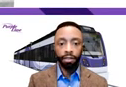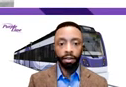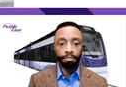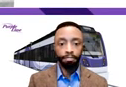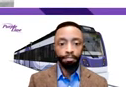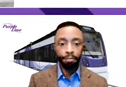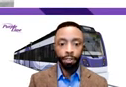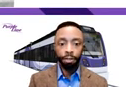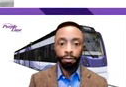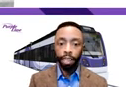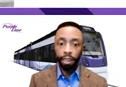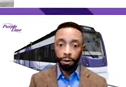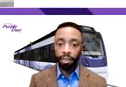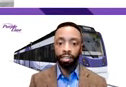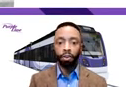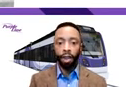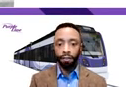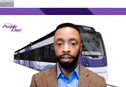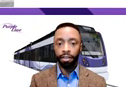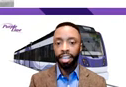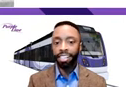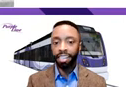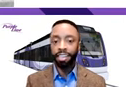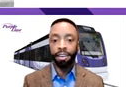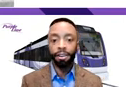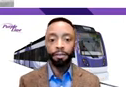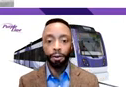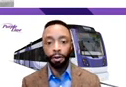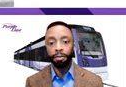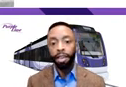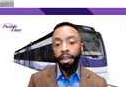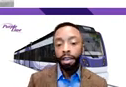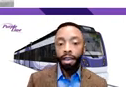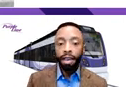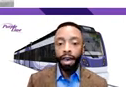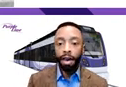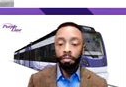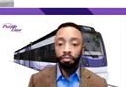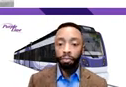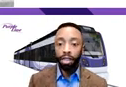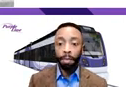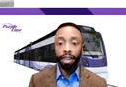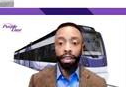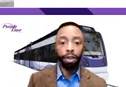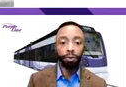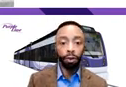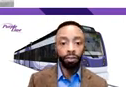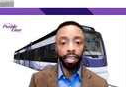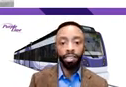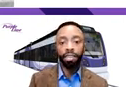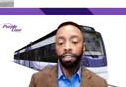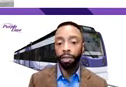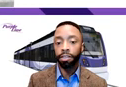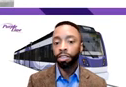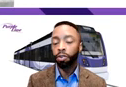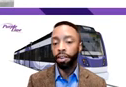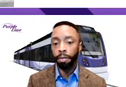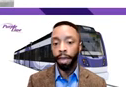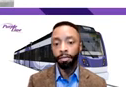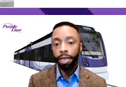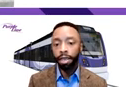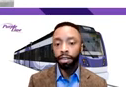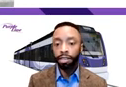Let's go to the next slide. So here is the graphic seen here for the Piney Branch Road station, as well as